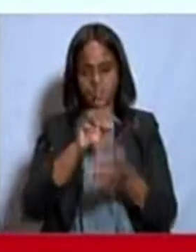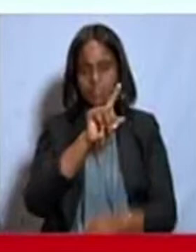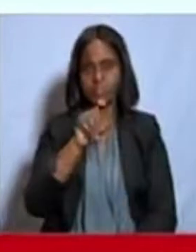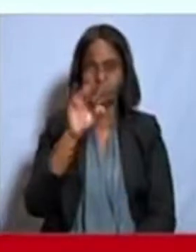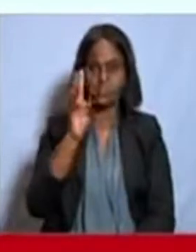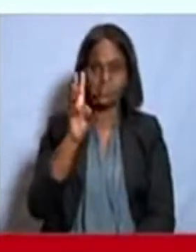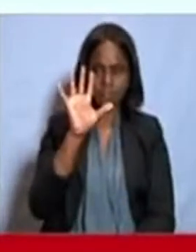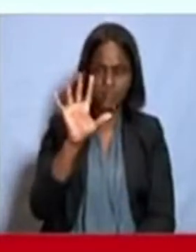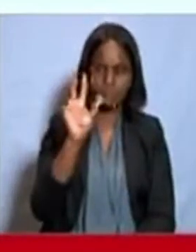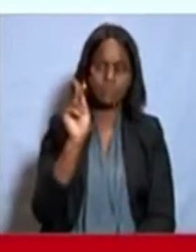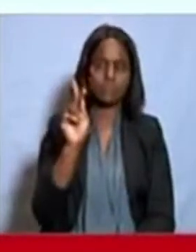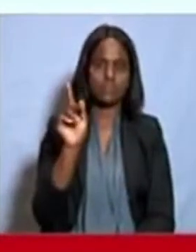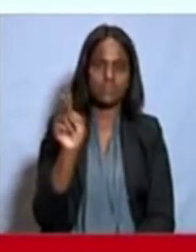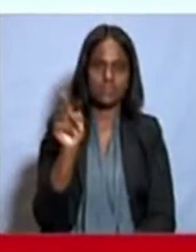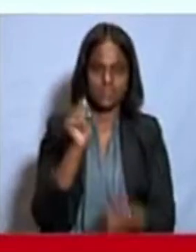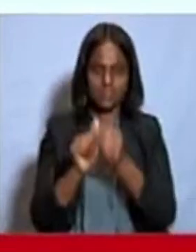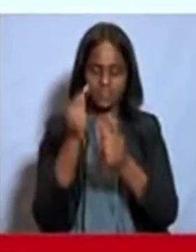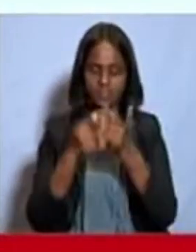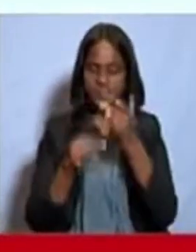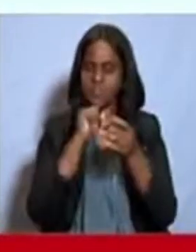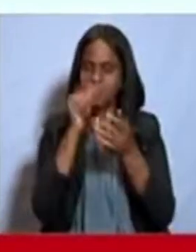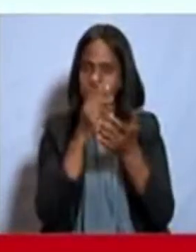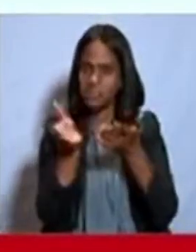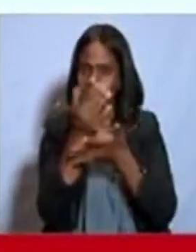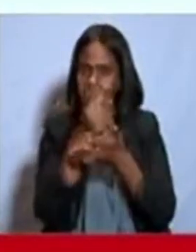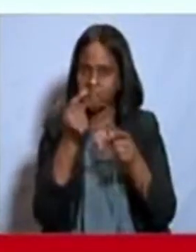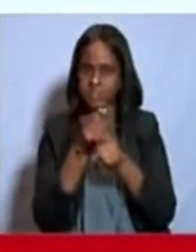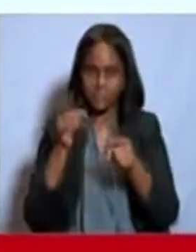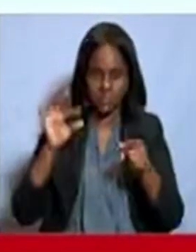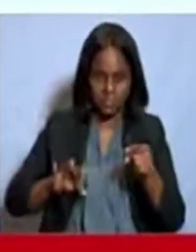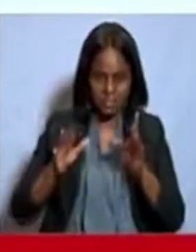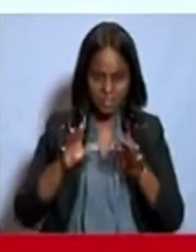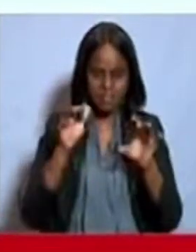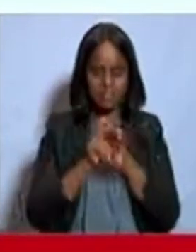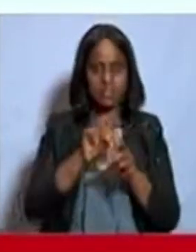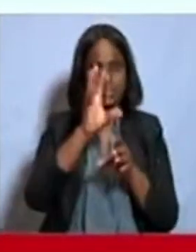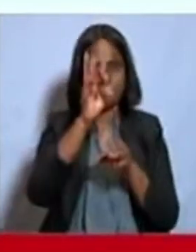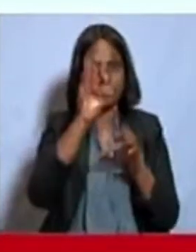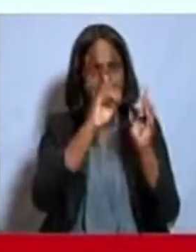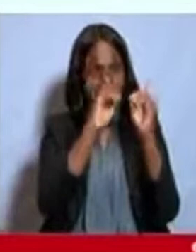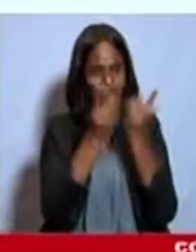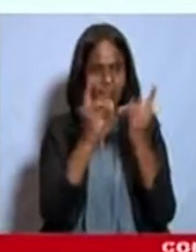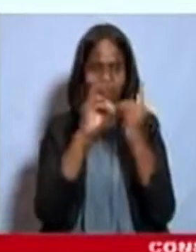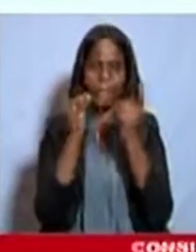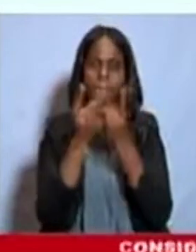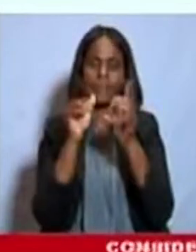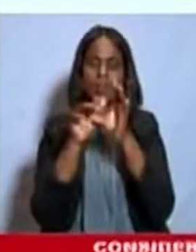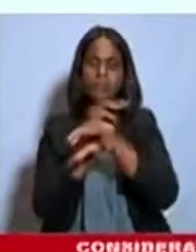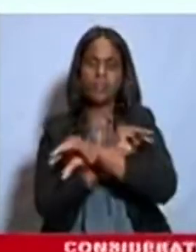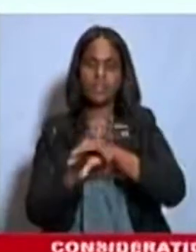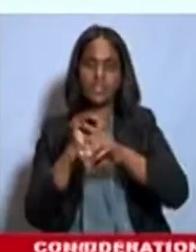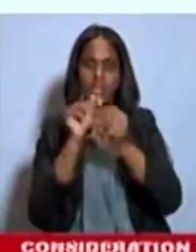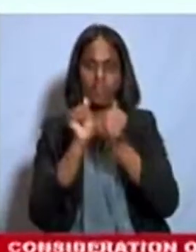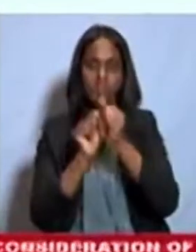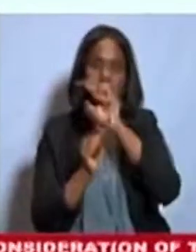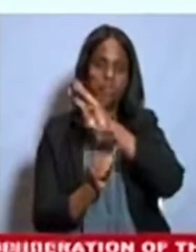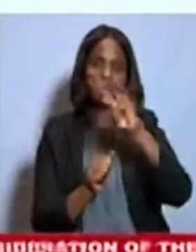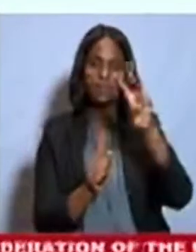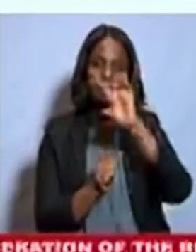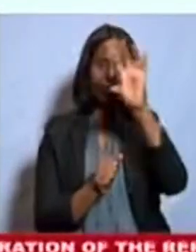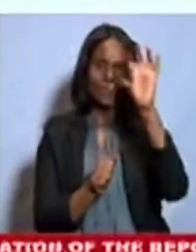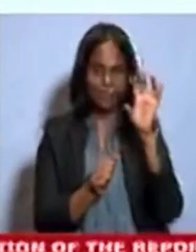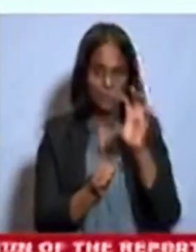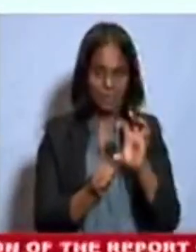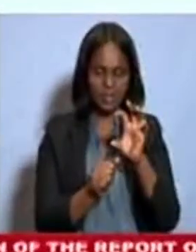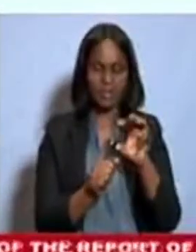380,165 kwacha that was not collected by the beneficiaries in 6 districts in Muchinga and Western provinces.